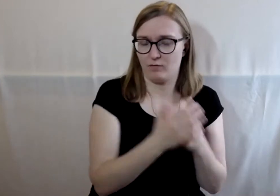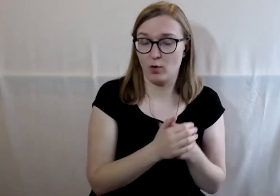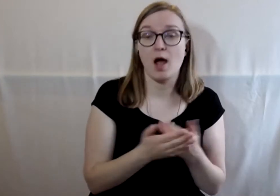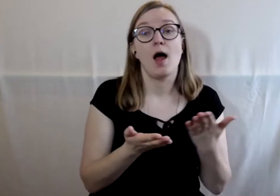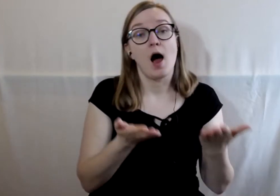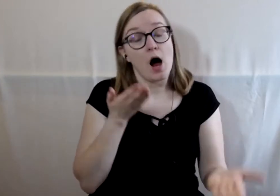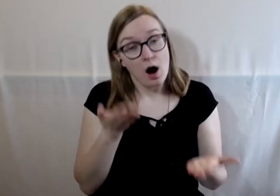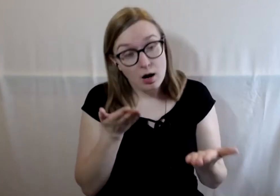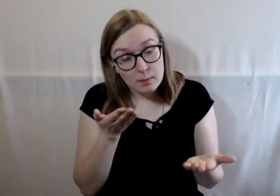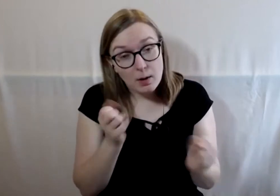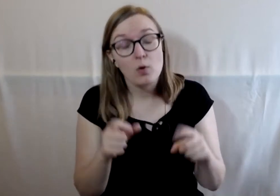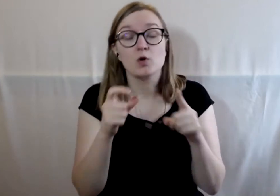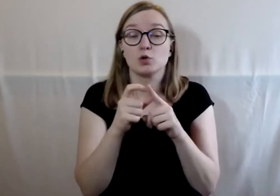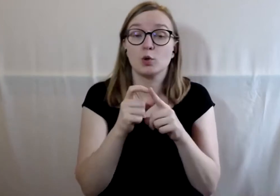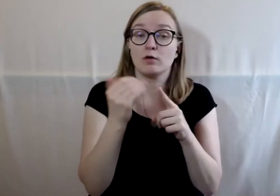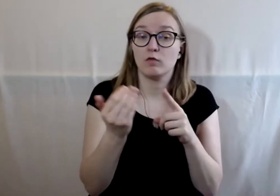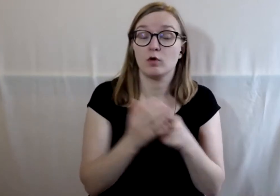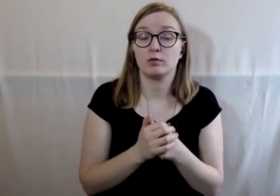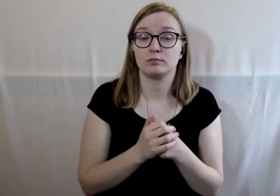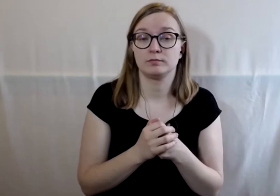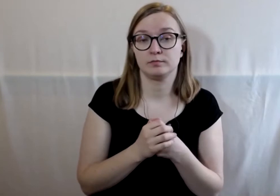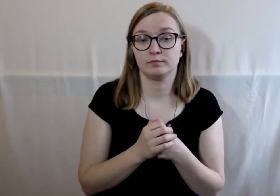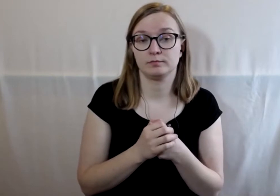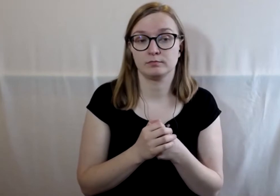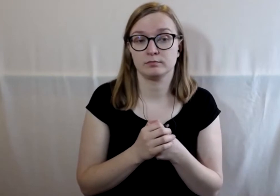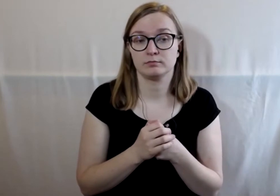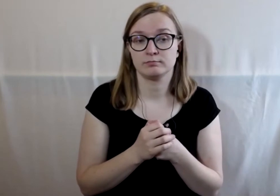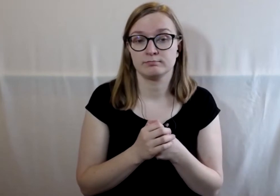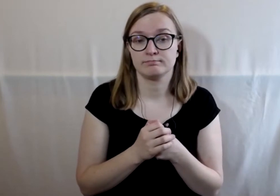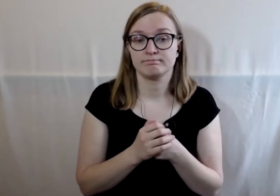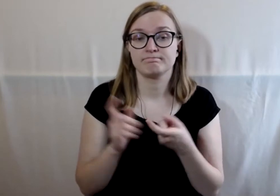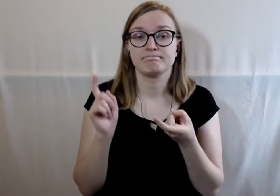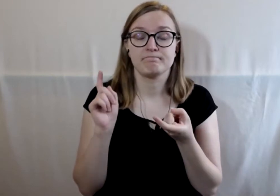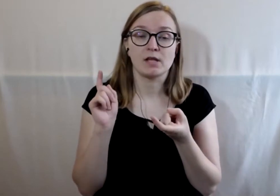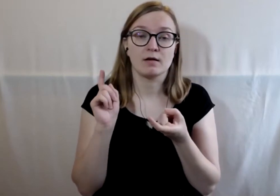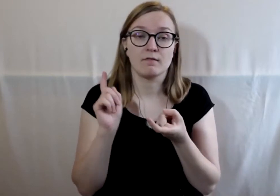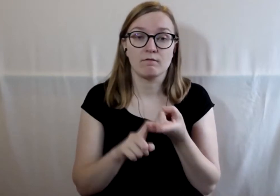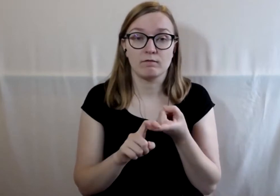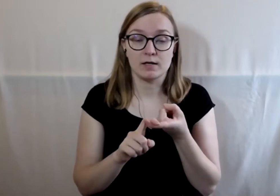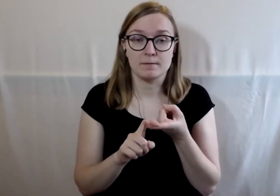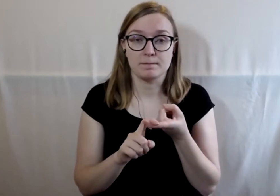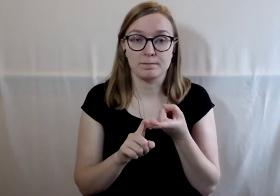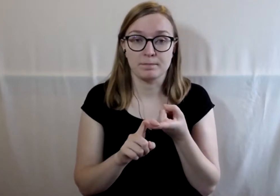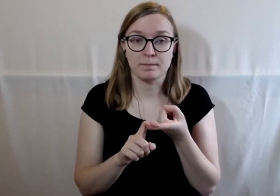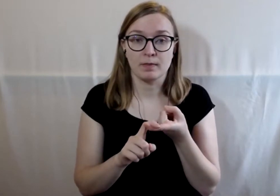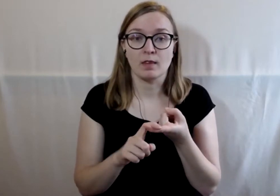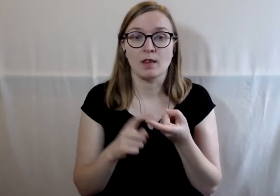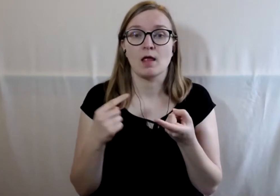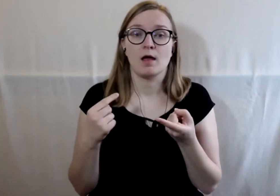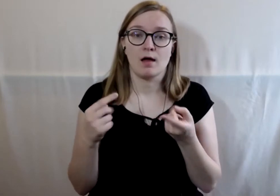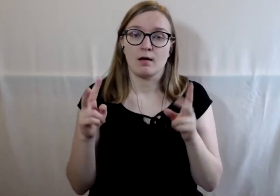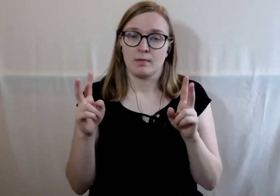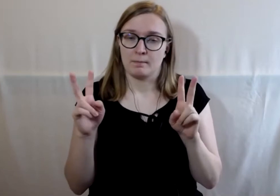or it could mean that whatever you include can be defended. It